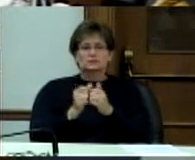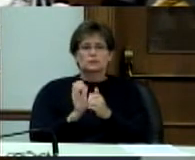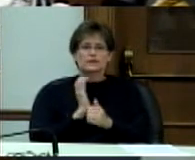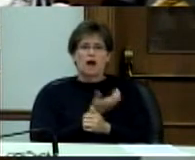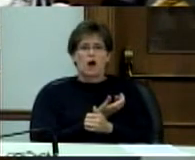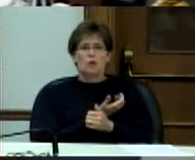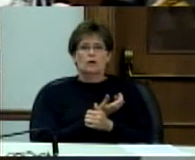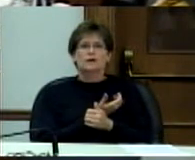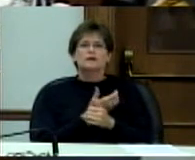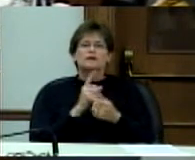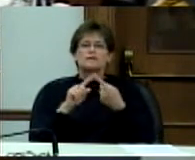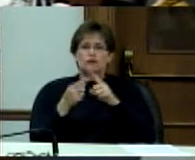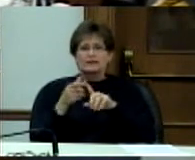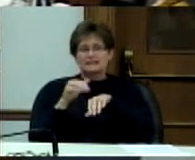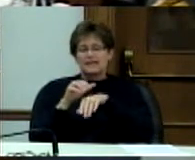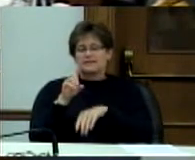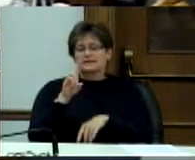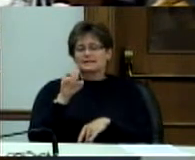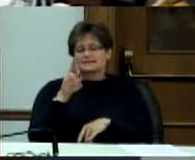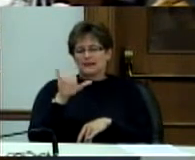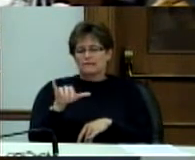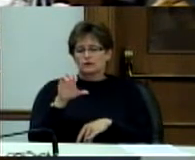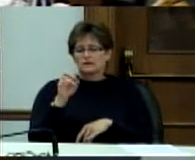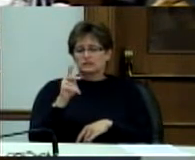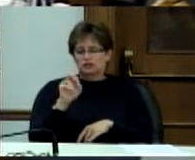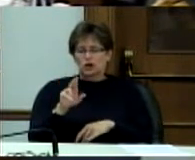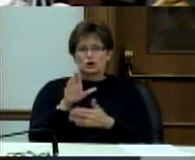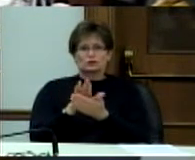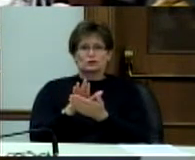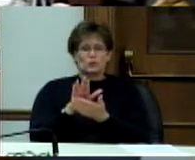for our, friends at the Discovery Charter School.